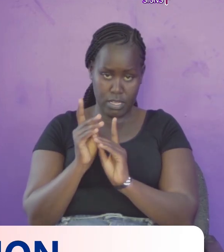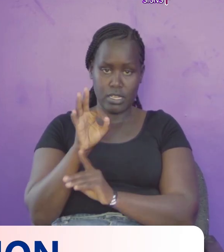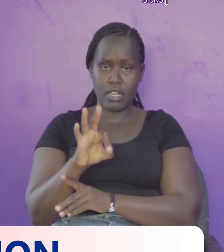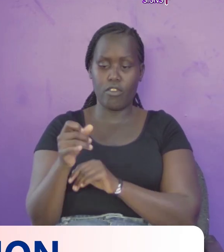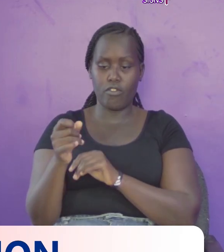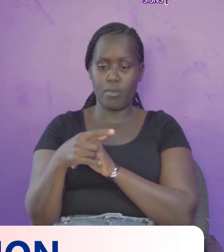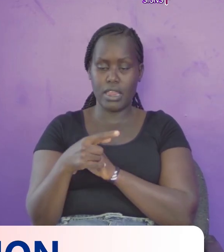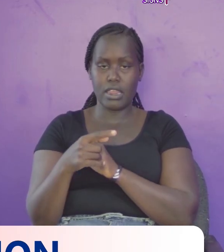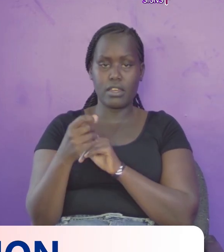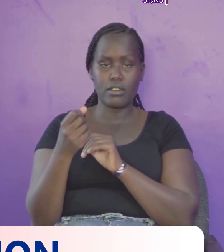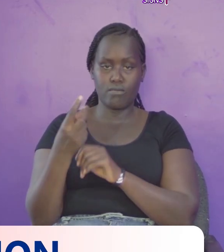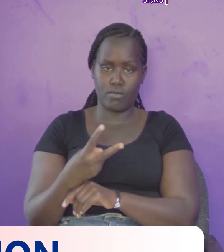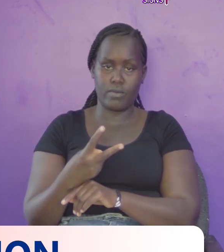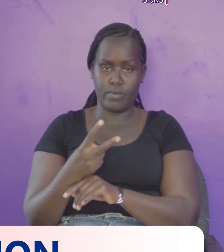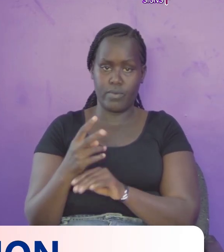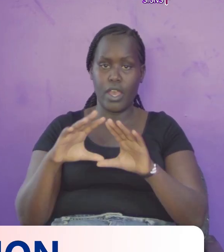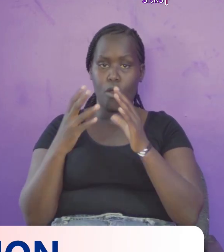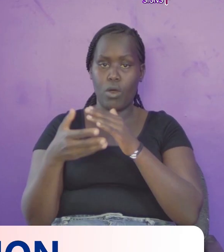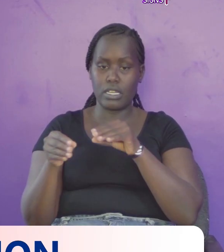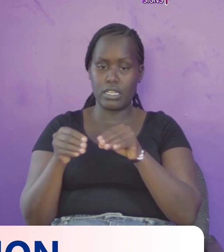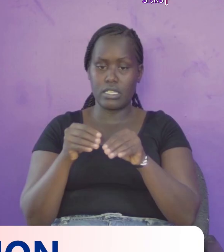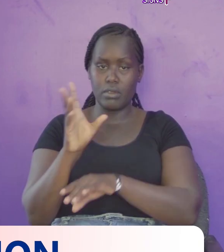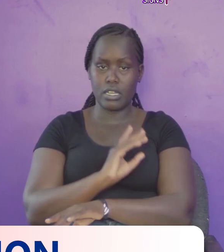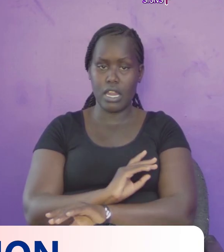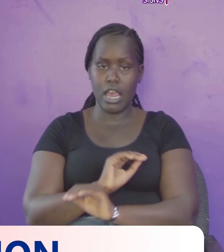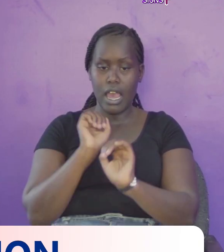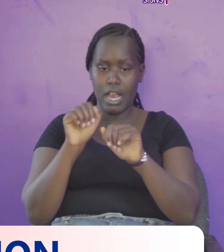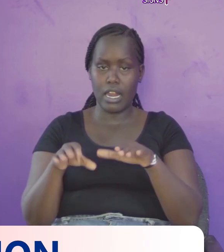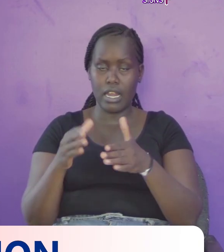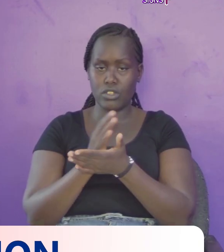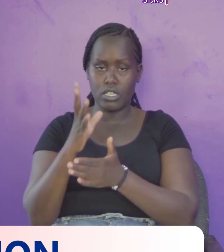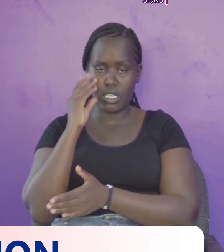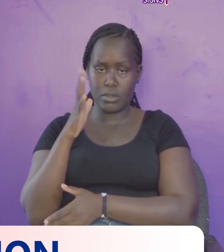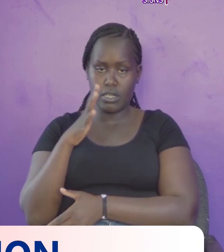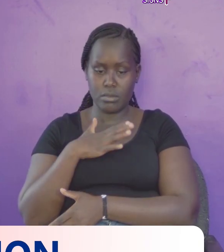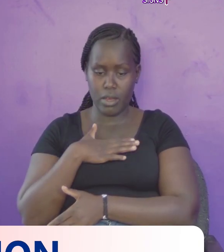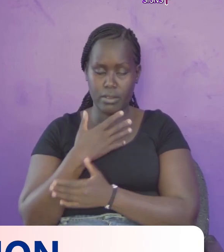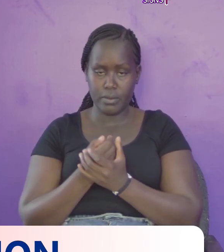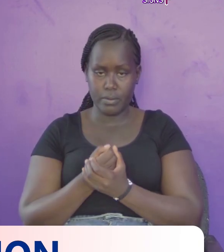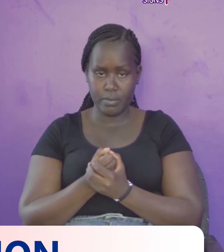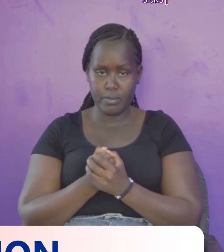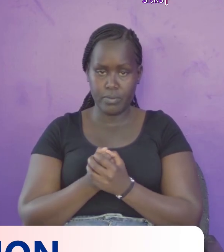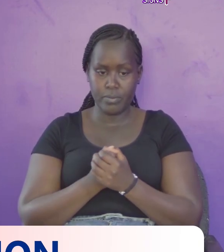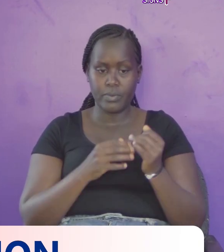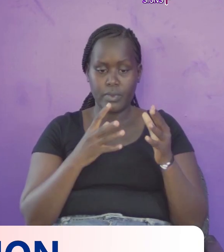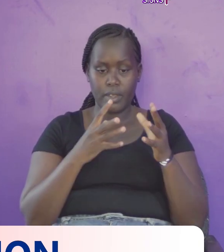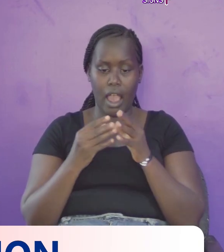Day. Maureen, can I give you my experience as a PWD? I